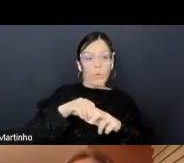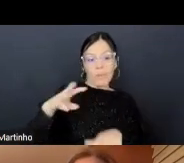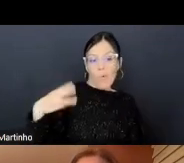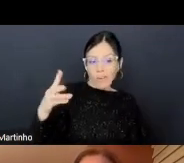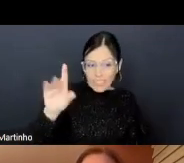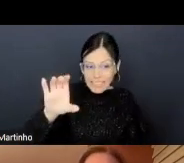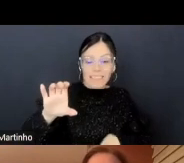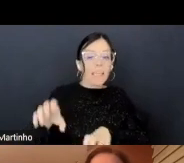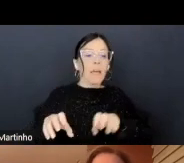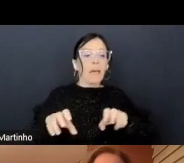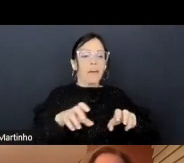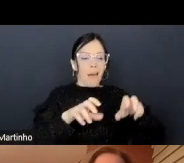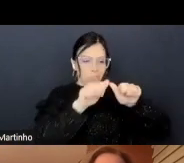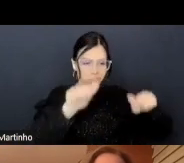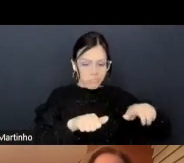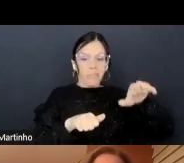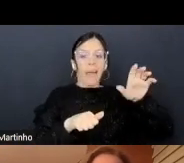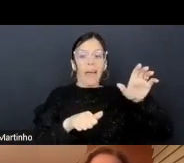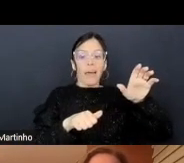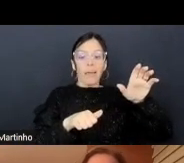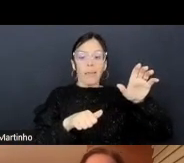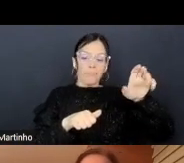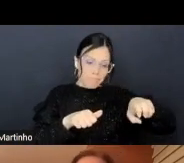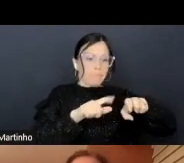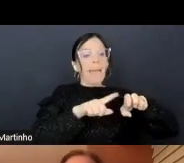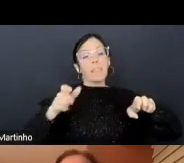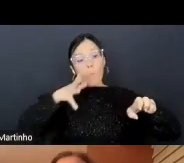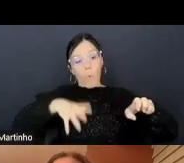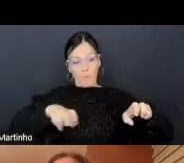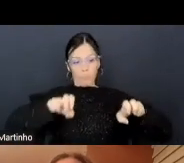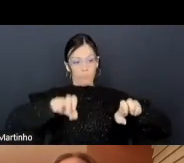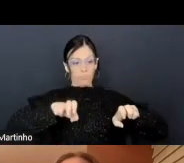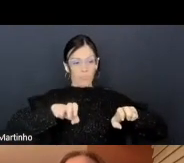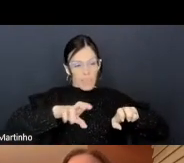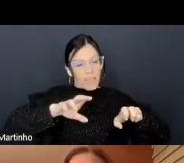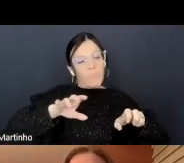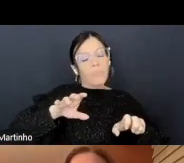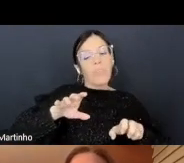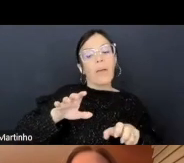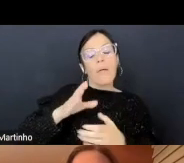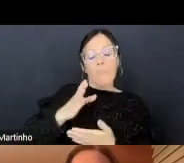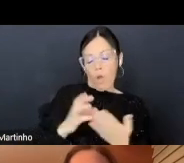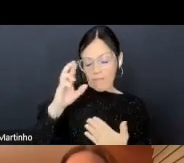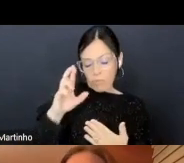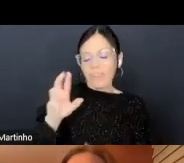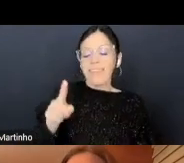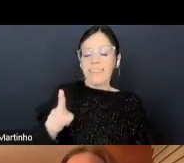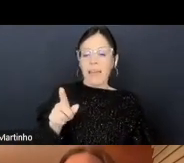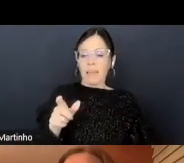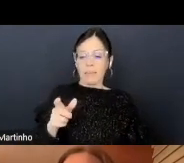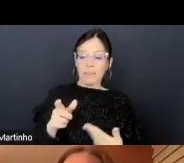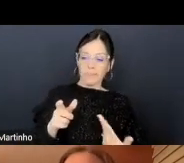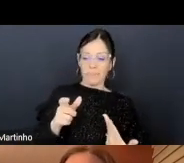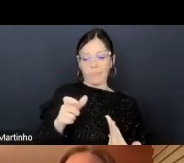so part of the reason why you know the the known disabled president the non-disappeared